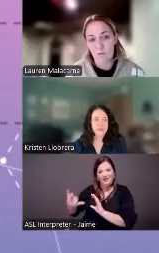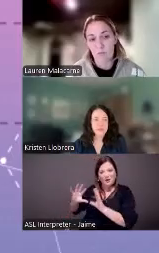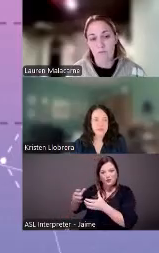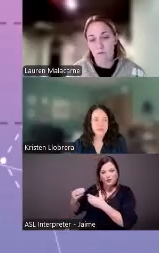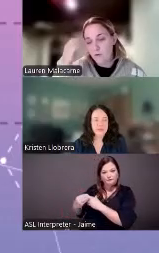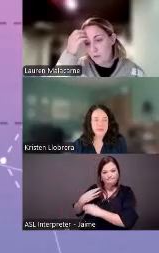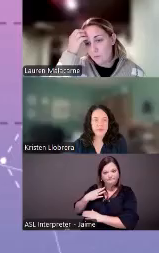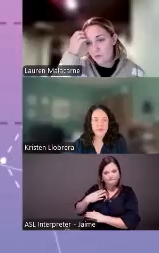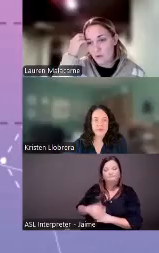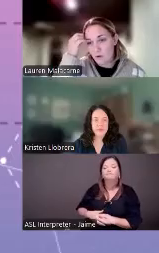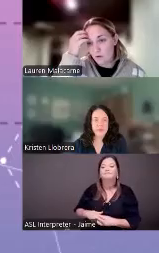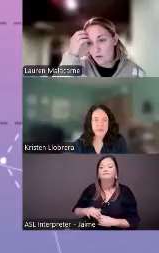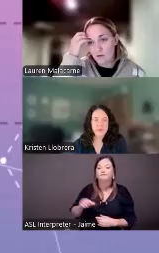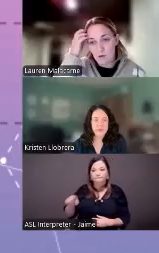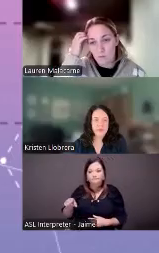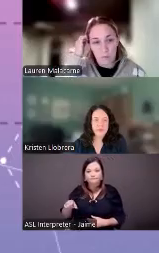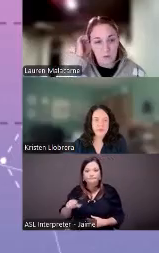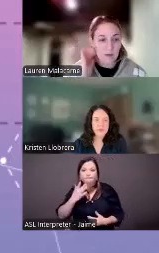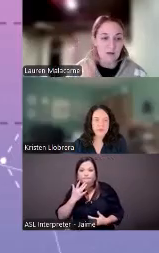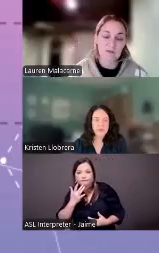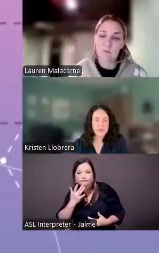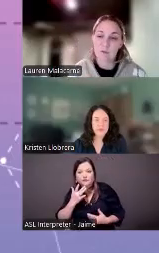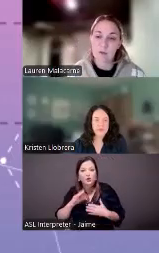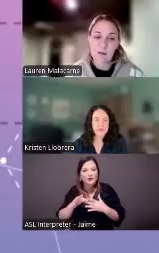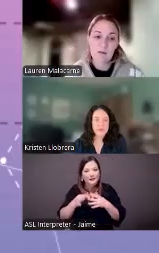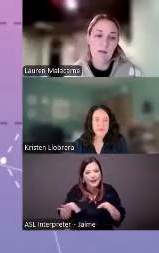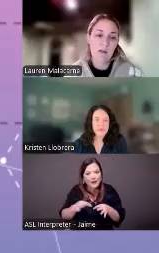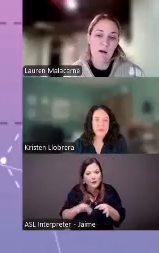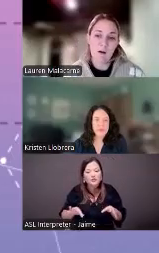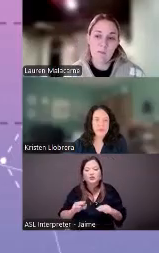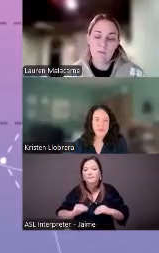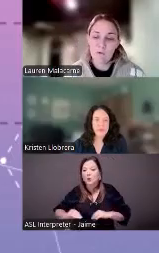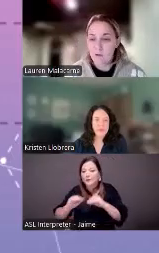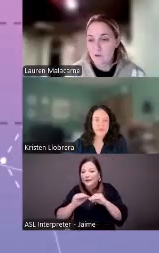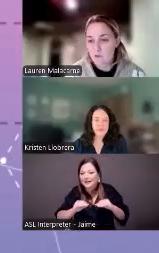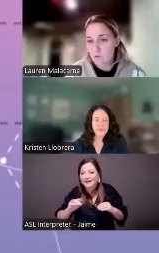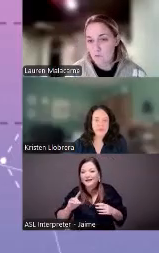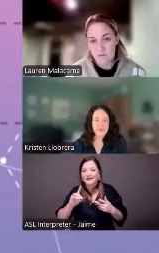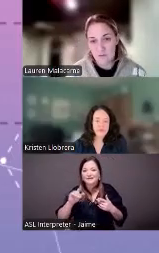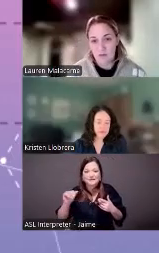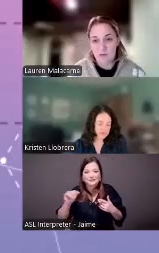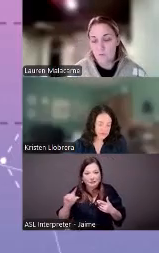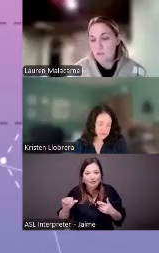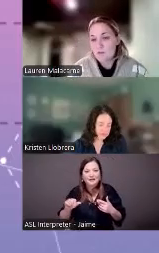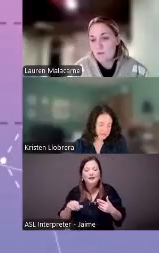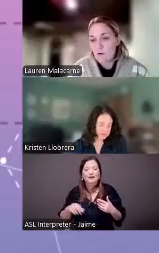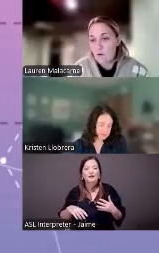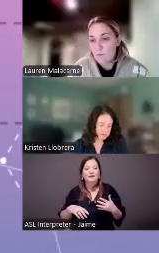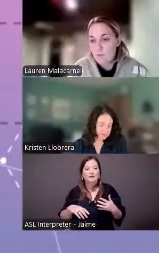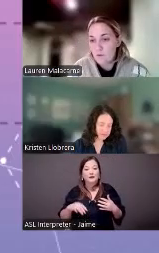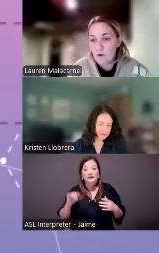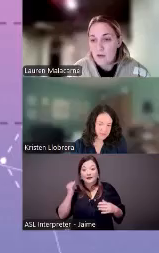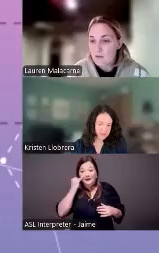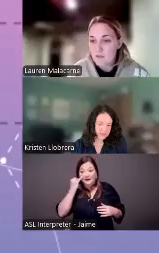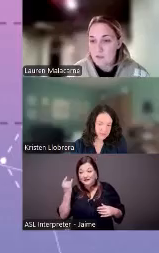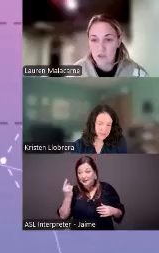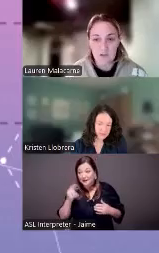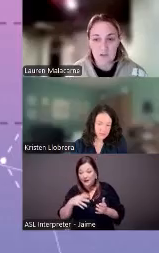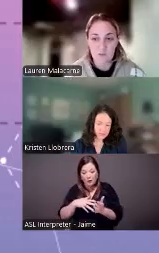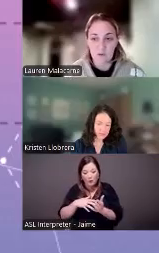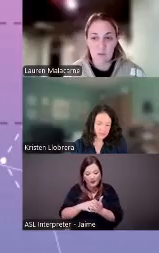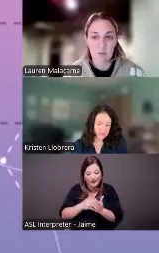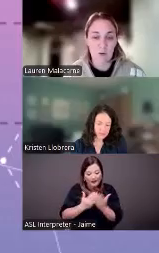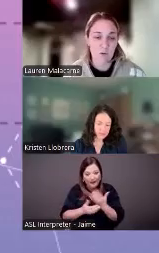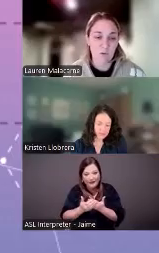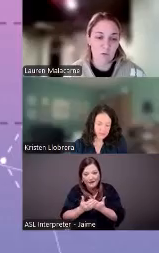us with preferred language regarding, mobility and disability for things, if somebody has weakness in their arms or their hands and it